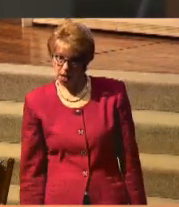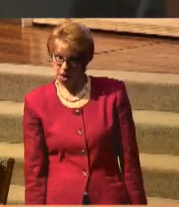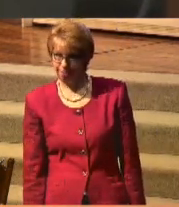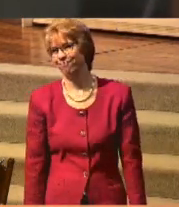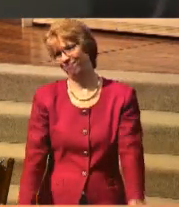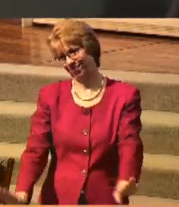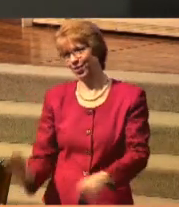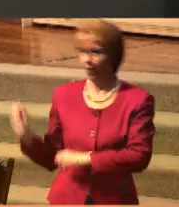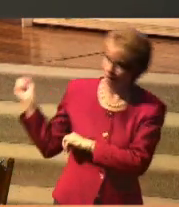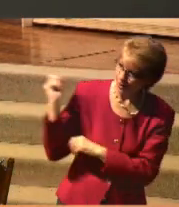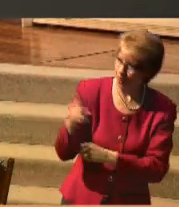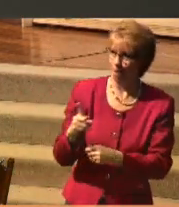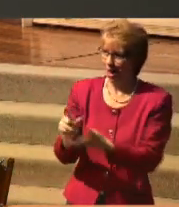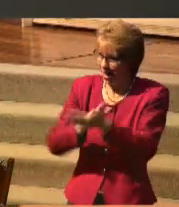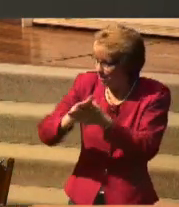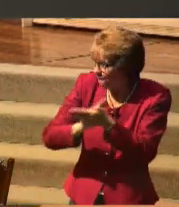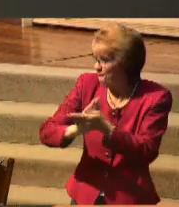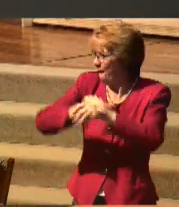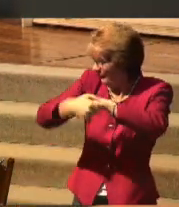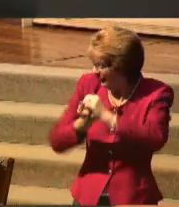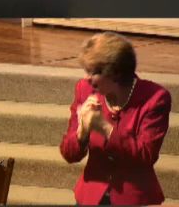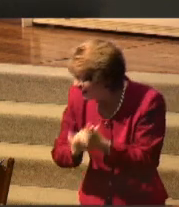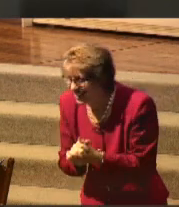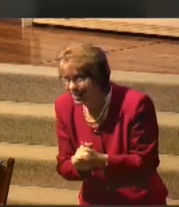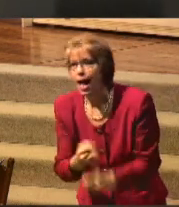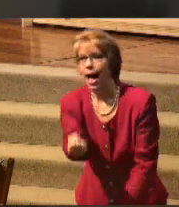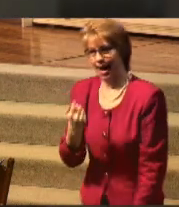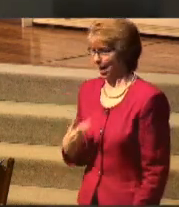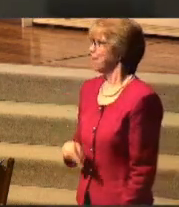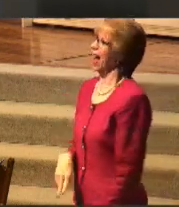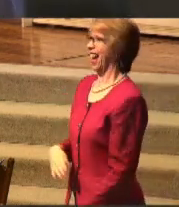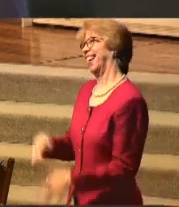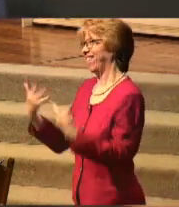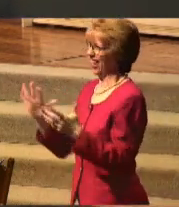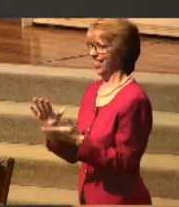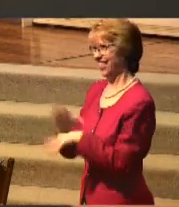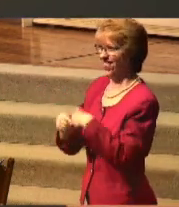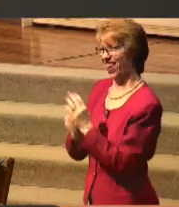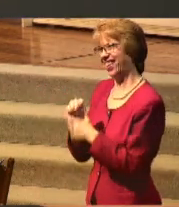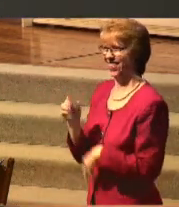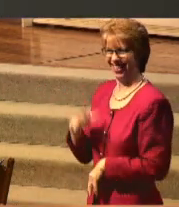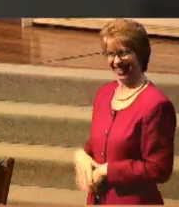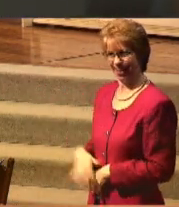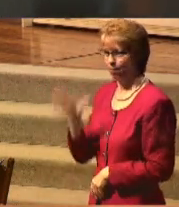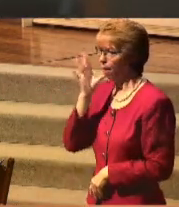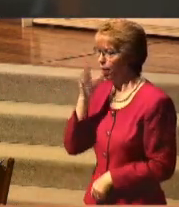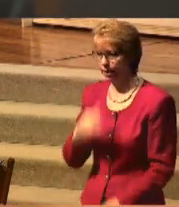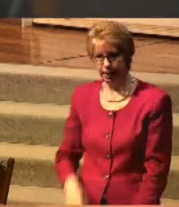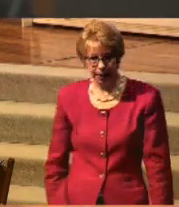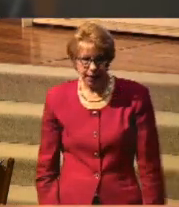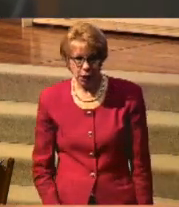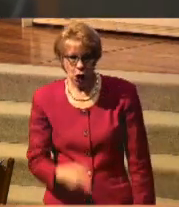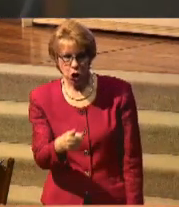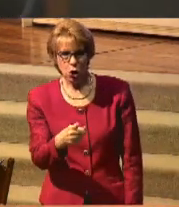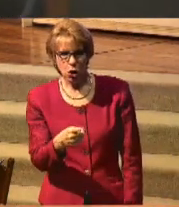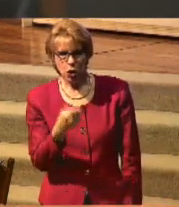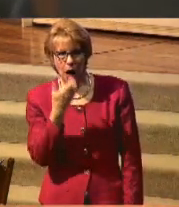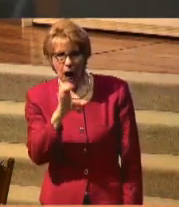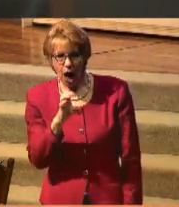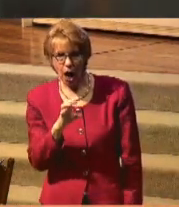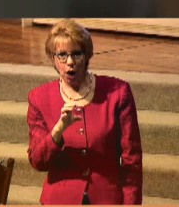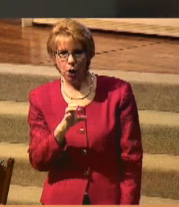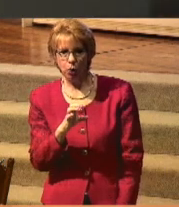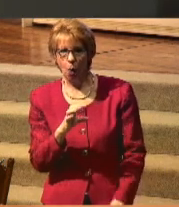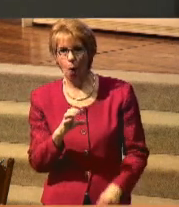I go back and wash my hands. I come back, wash my hands. She'd say, do you use cold water or hot water? She'd grab